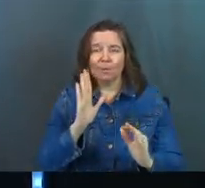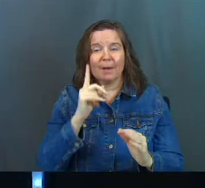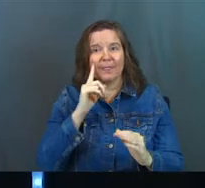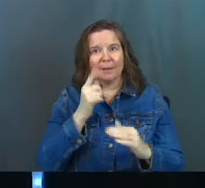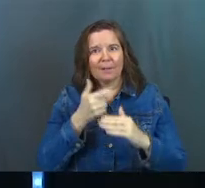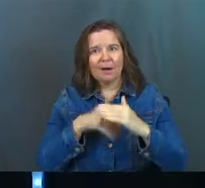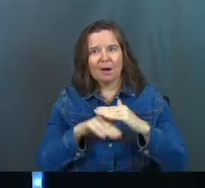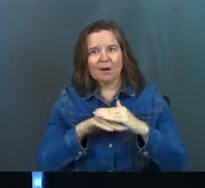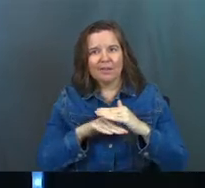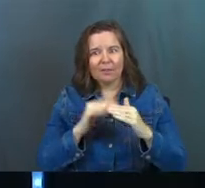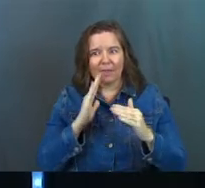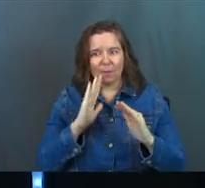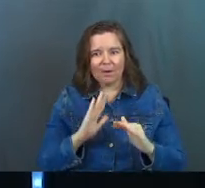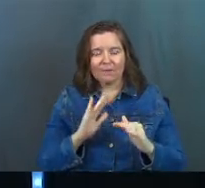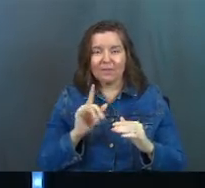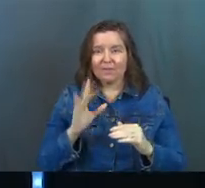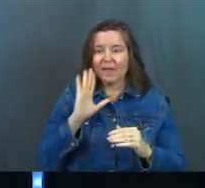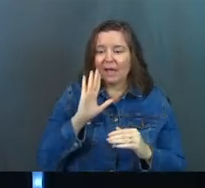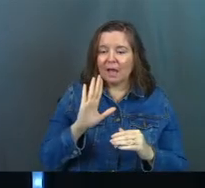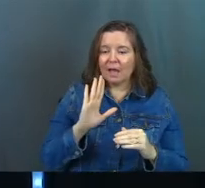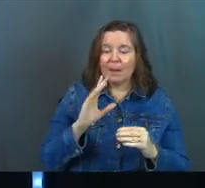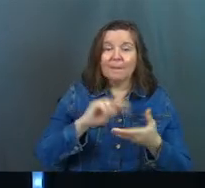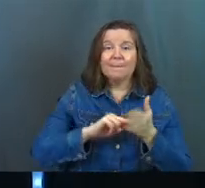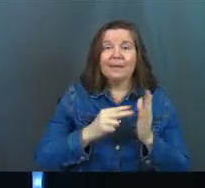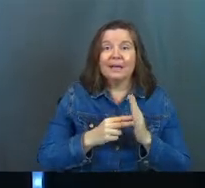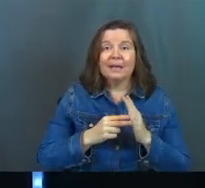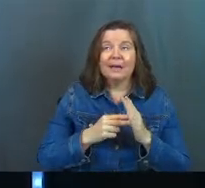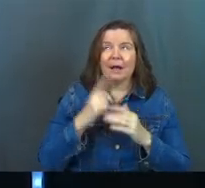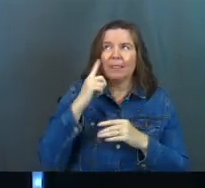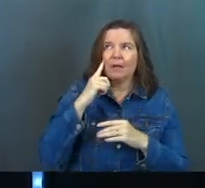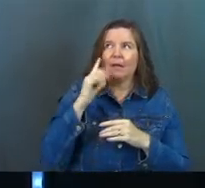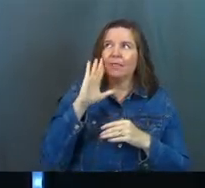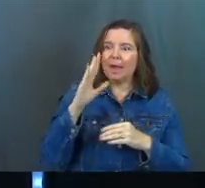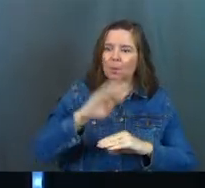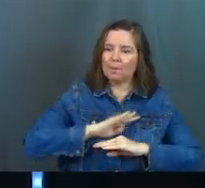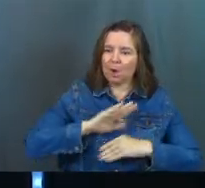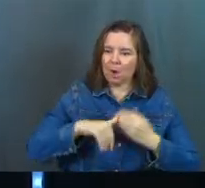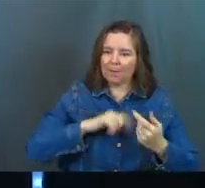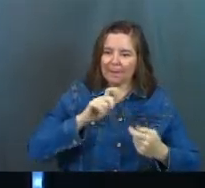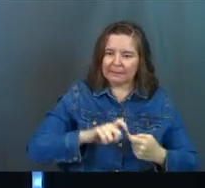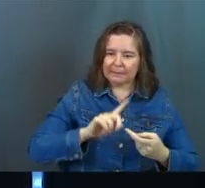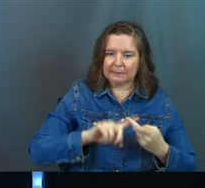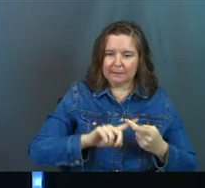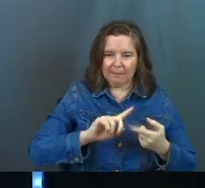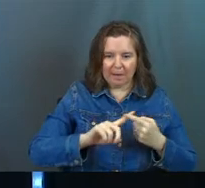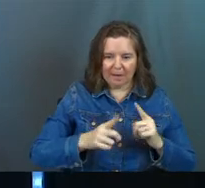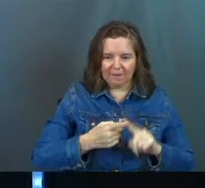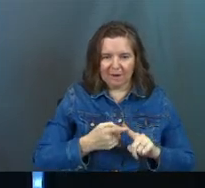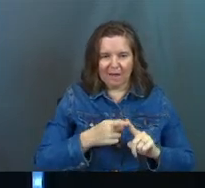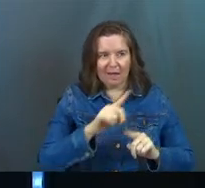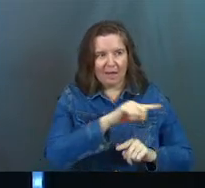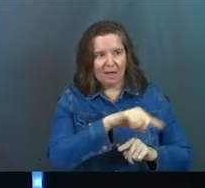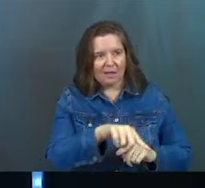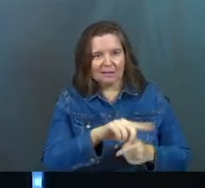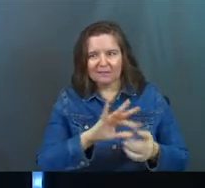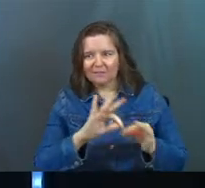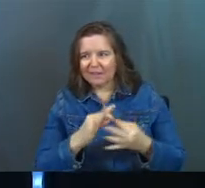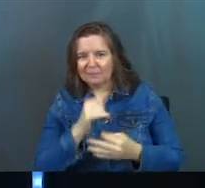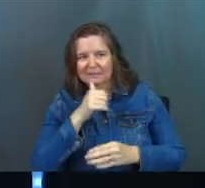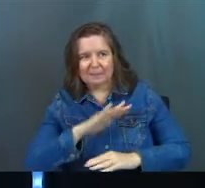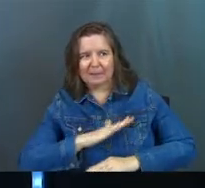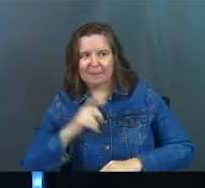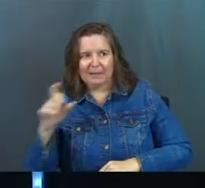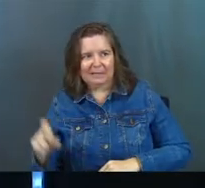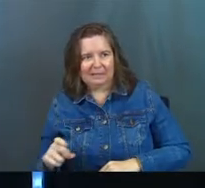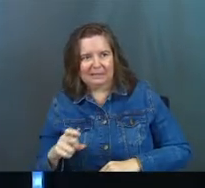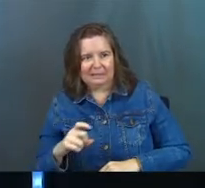what's underneath that, it's going to be so wonderful. They're going to meet all my needs. All my friends, all my family, they didn't meet my needs. But